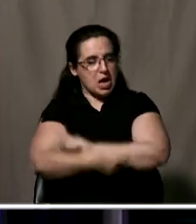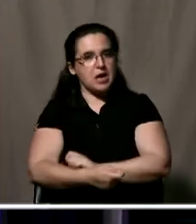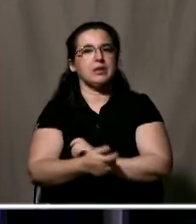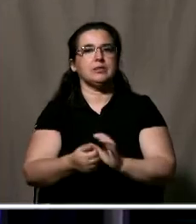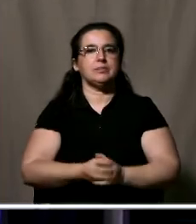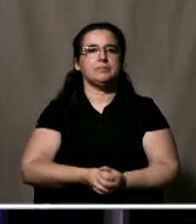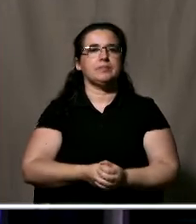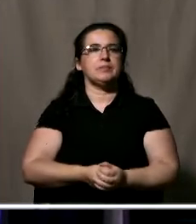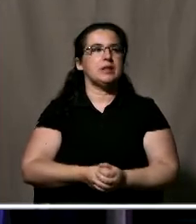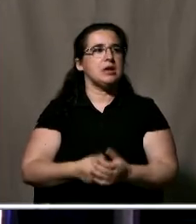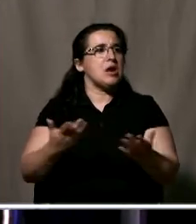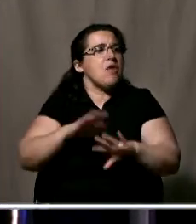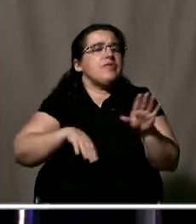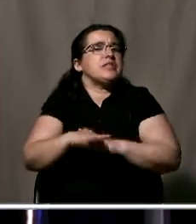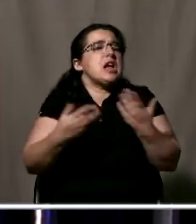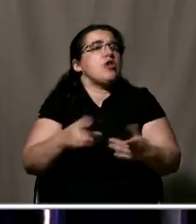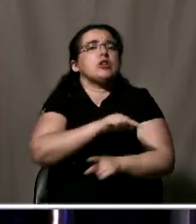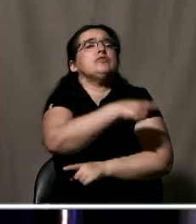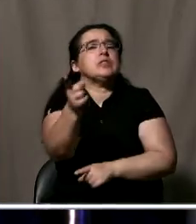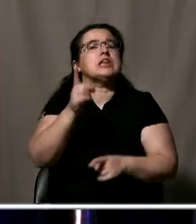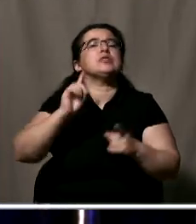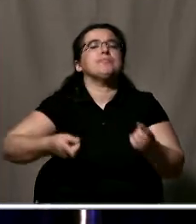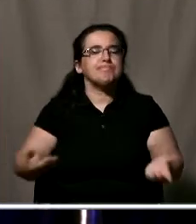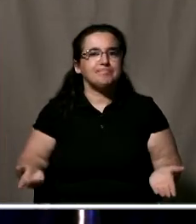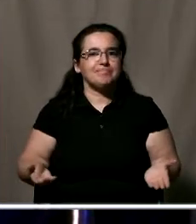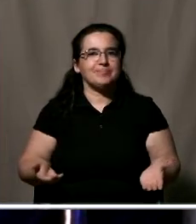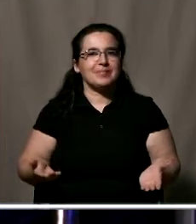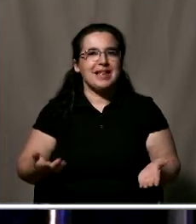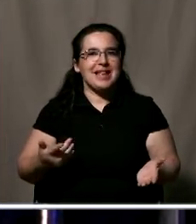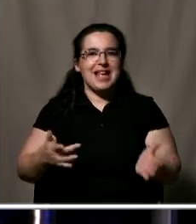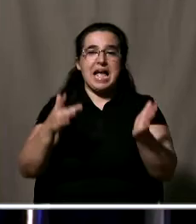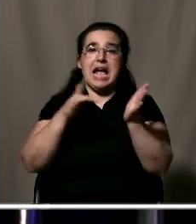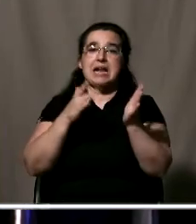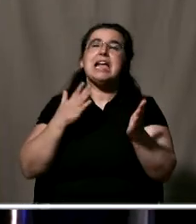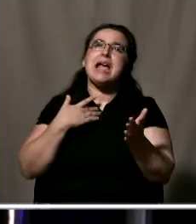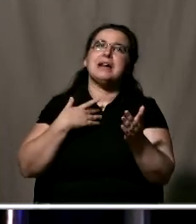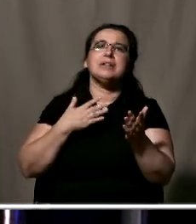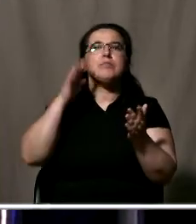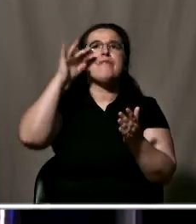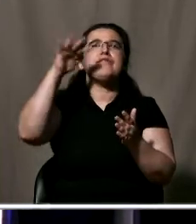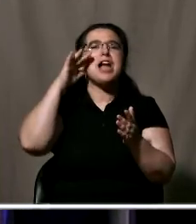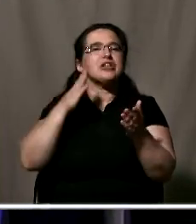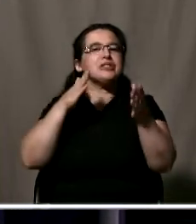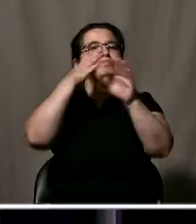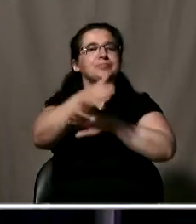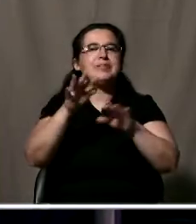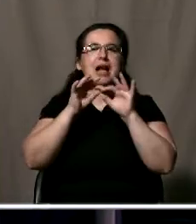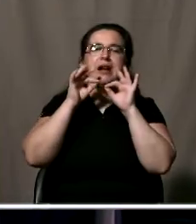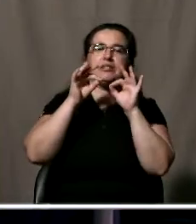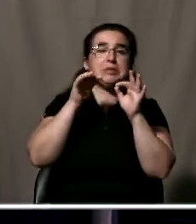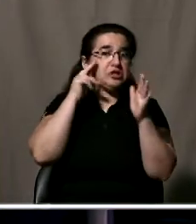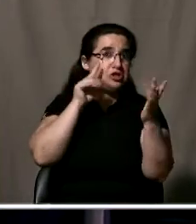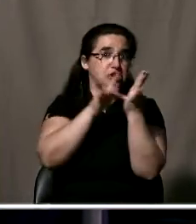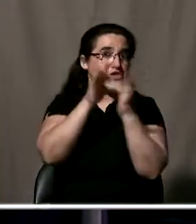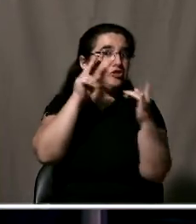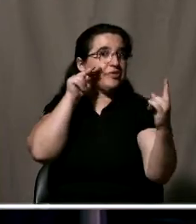right now, e o que eu quero fazer agora convosco, is take you on a journey, é levar-vos através de uma viagem, a journey to see Jesus, uma viagem para ver Jesus. Now,